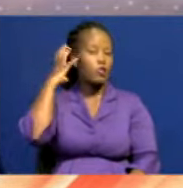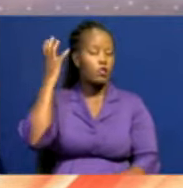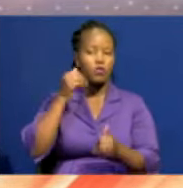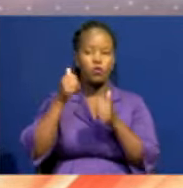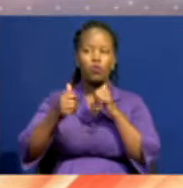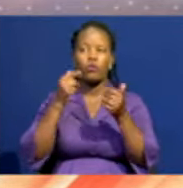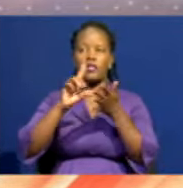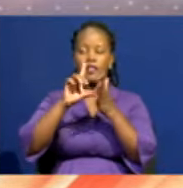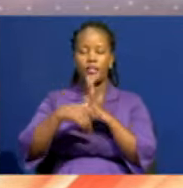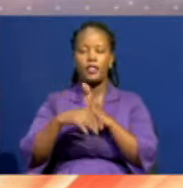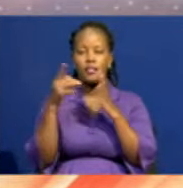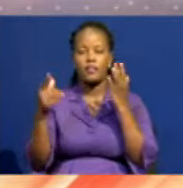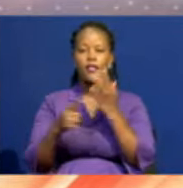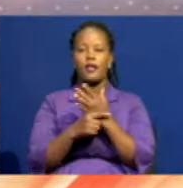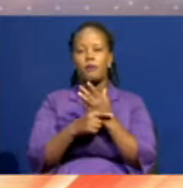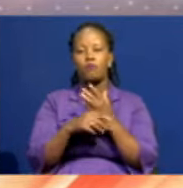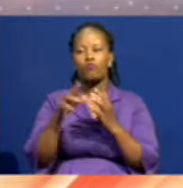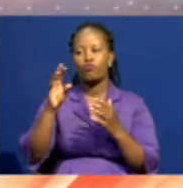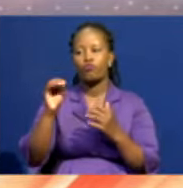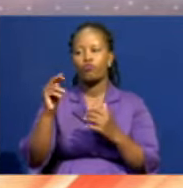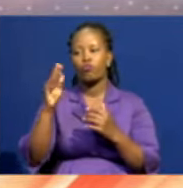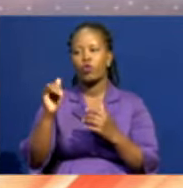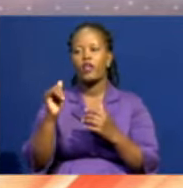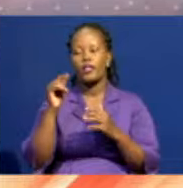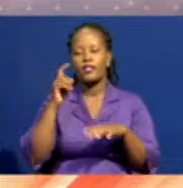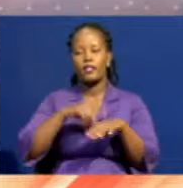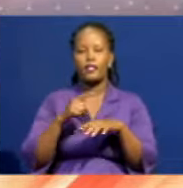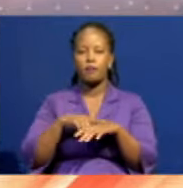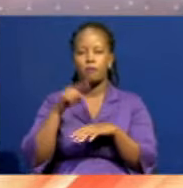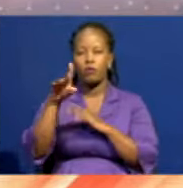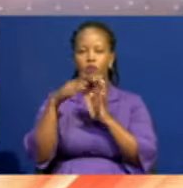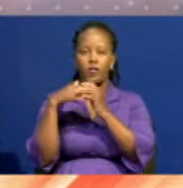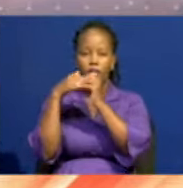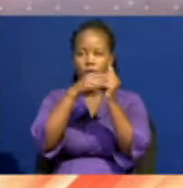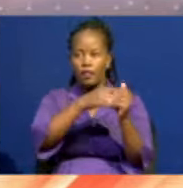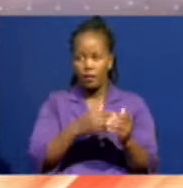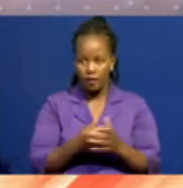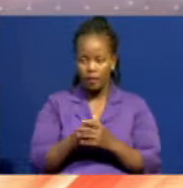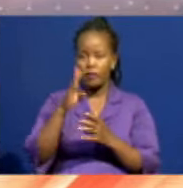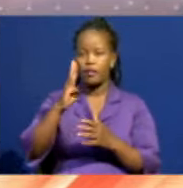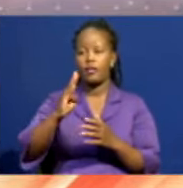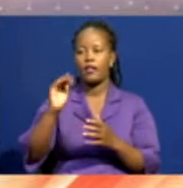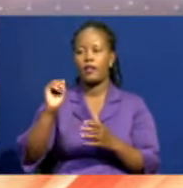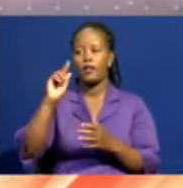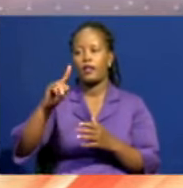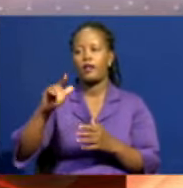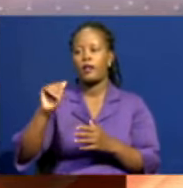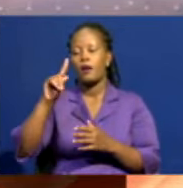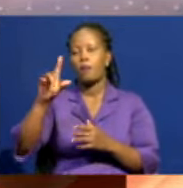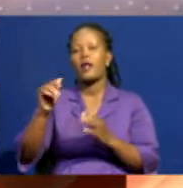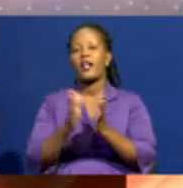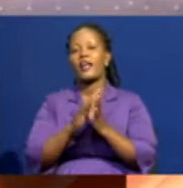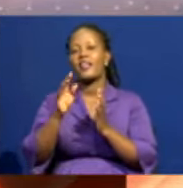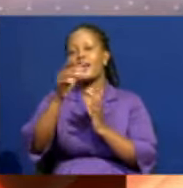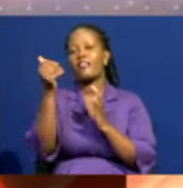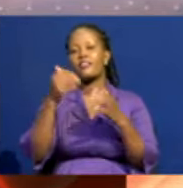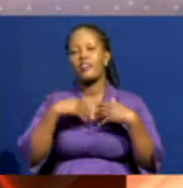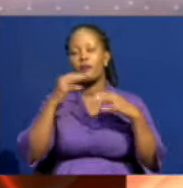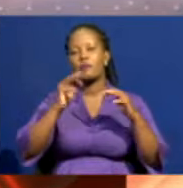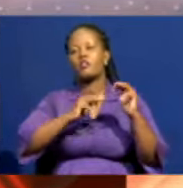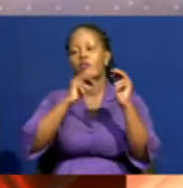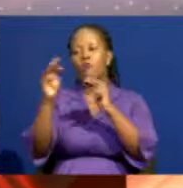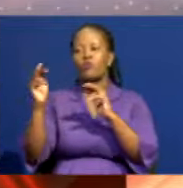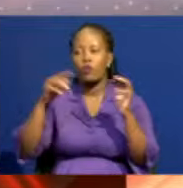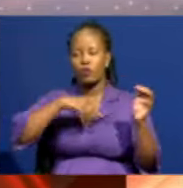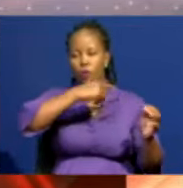Ronald Ngala Utali College during his tenure. Balala, alongside 13 other suspects, have been taken to Malindi to face charges